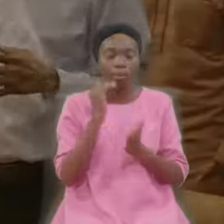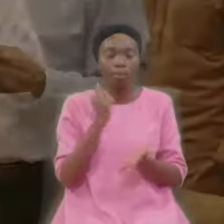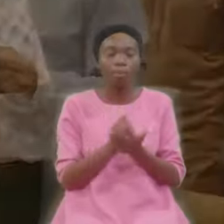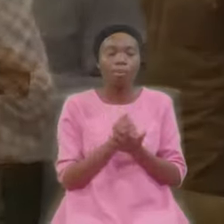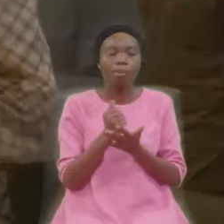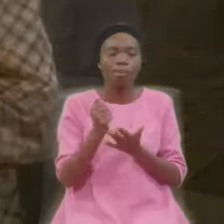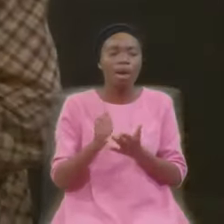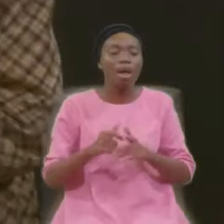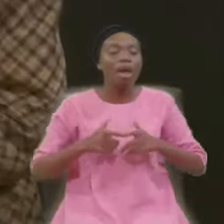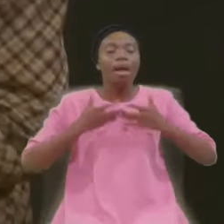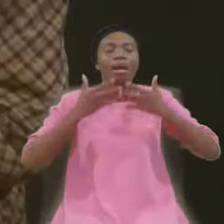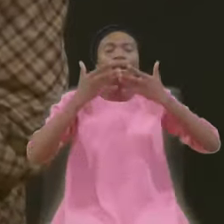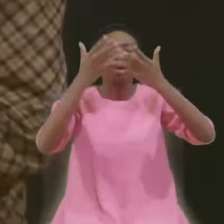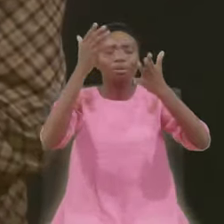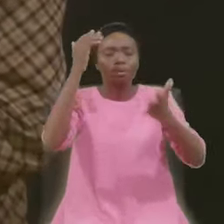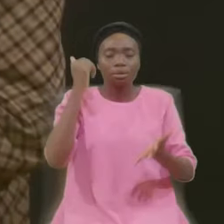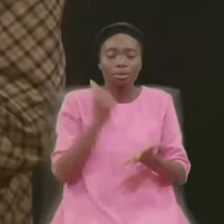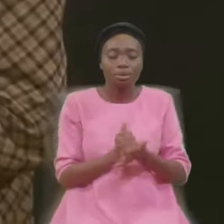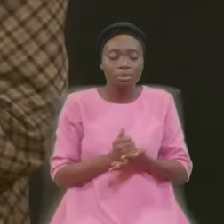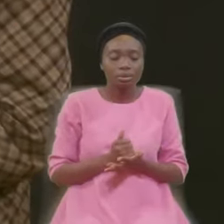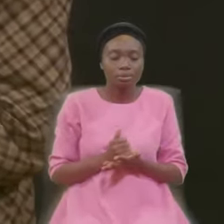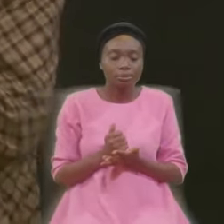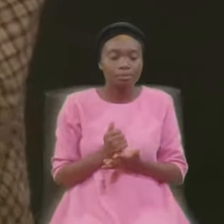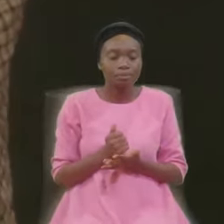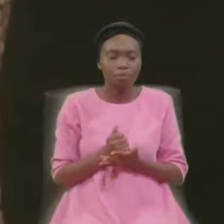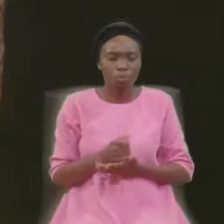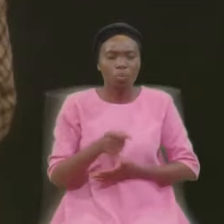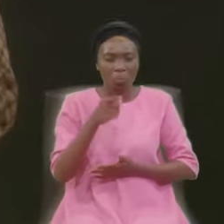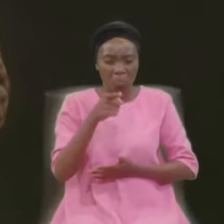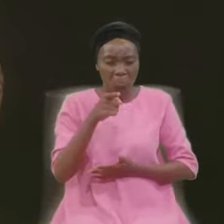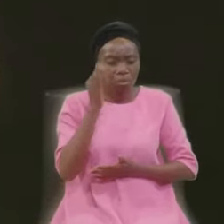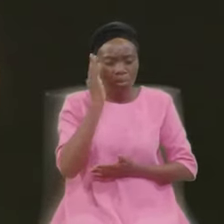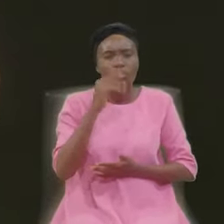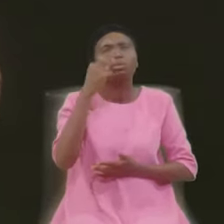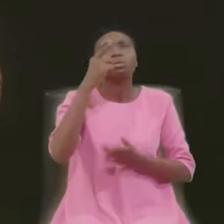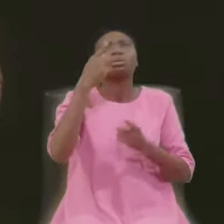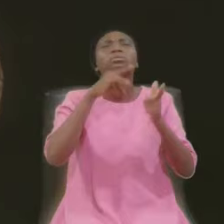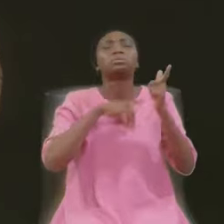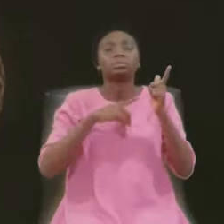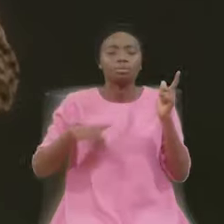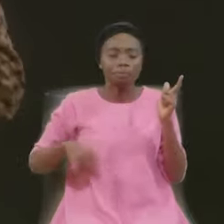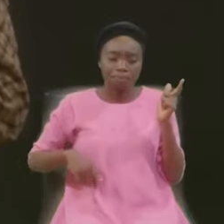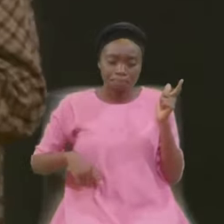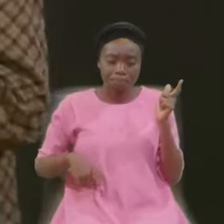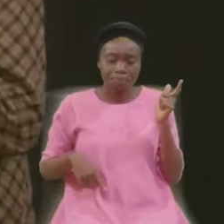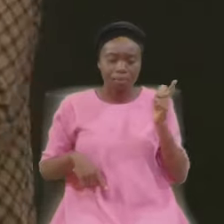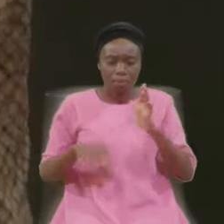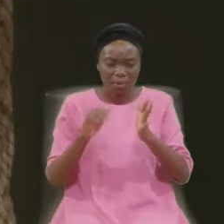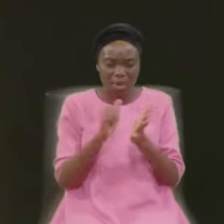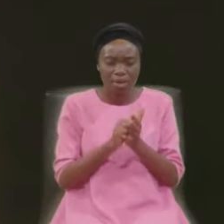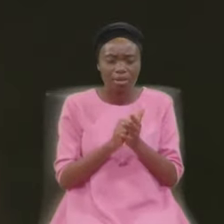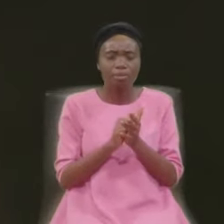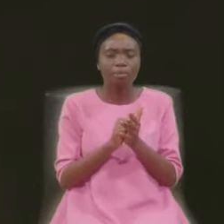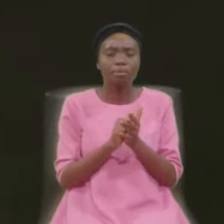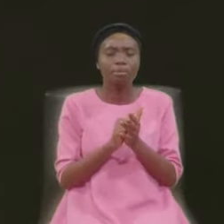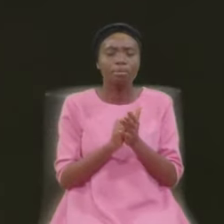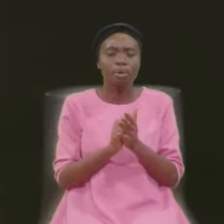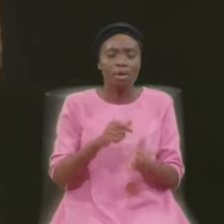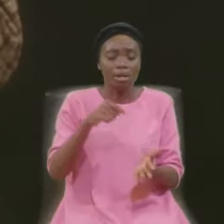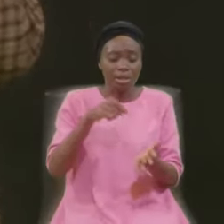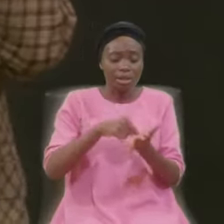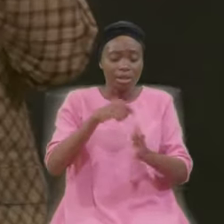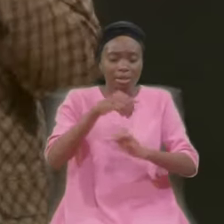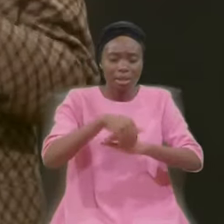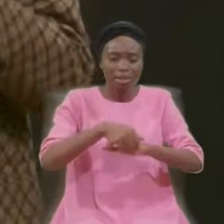A louder amen. You are going to tell the Lord, that this